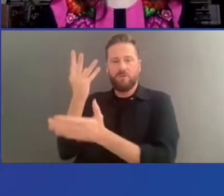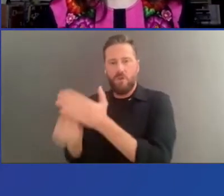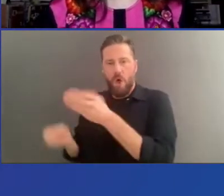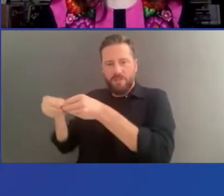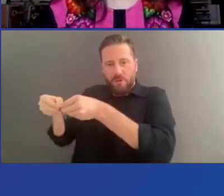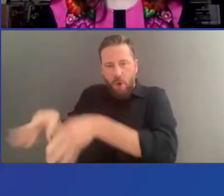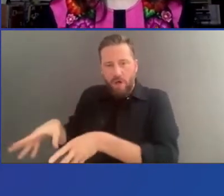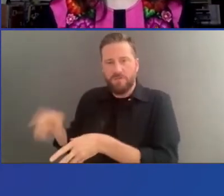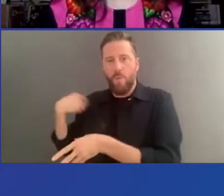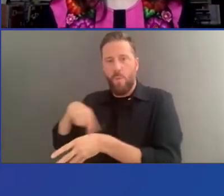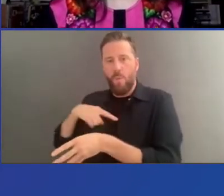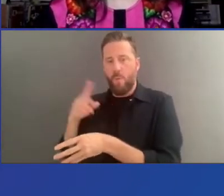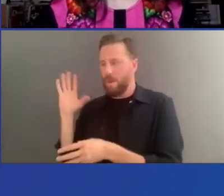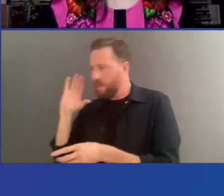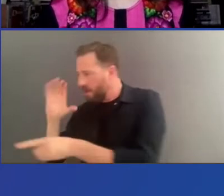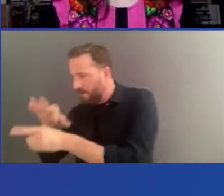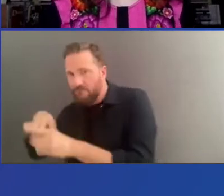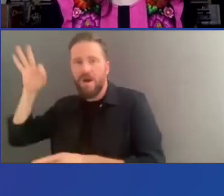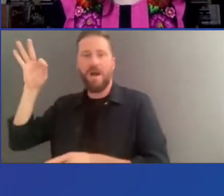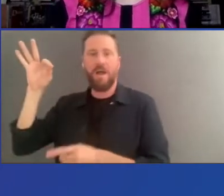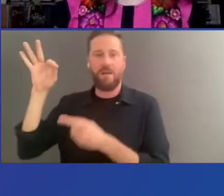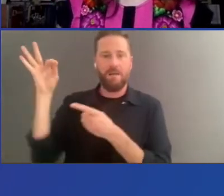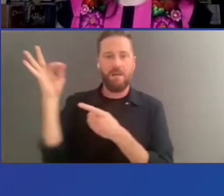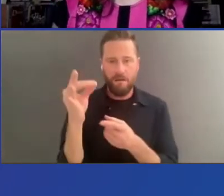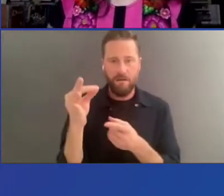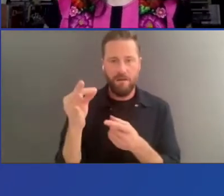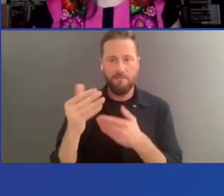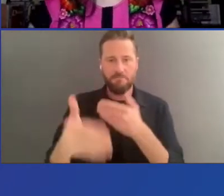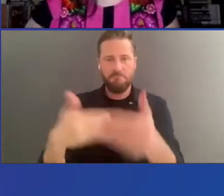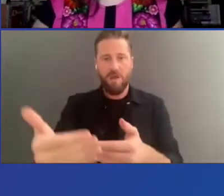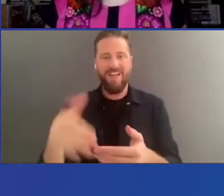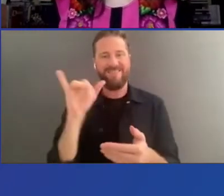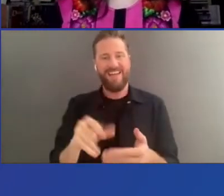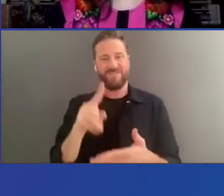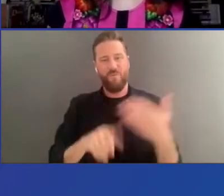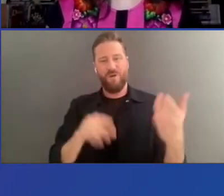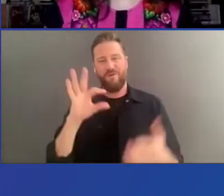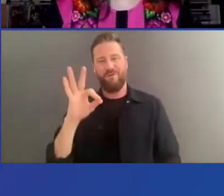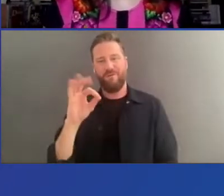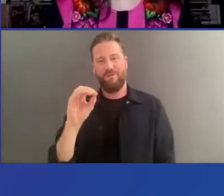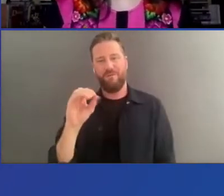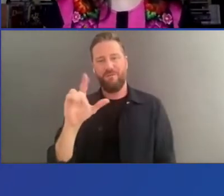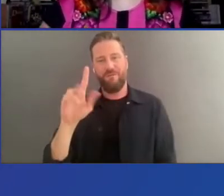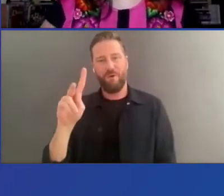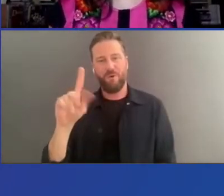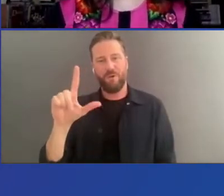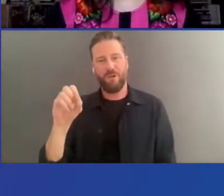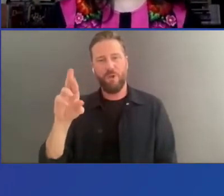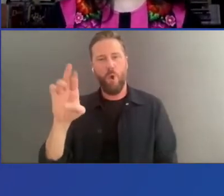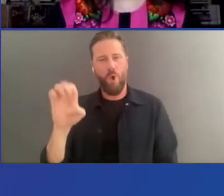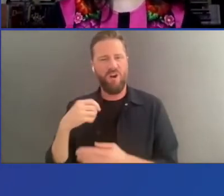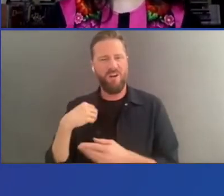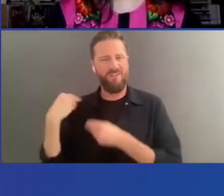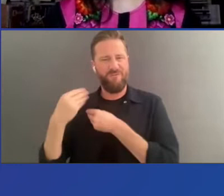folklore is. That was an expression, I think, that came up in the